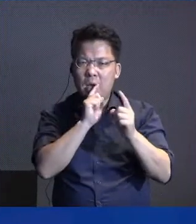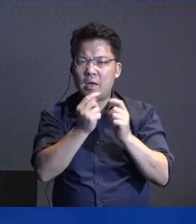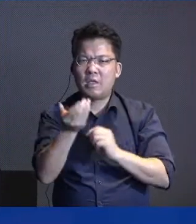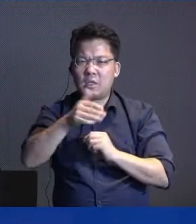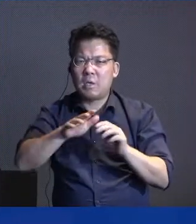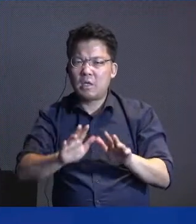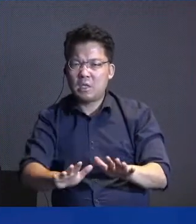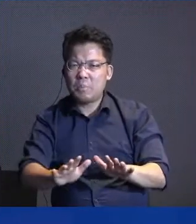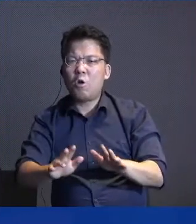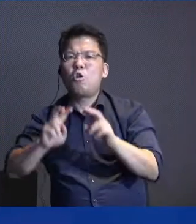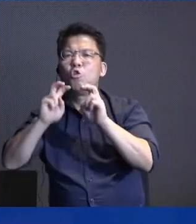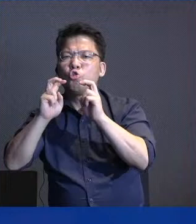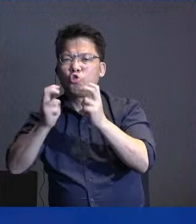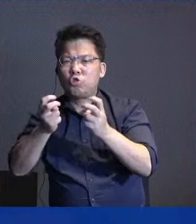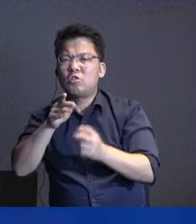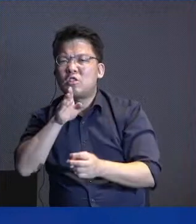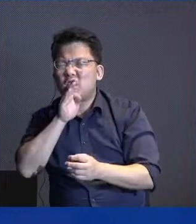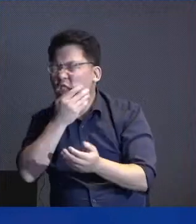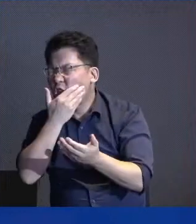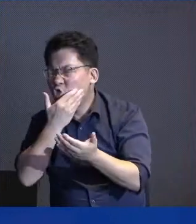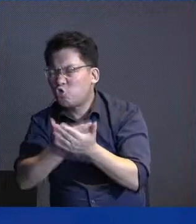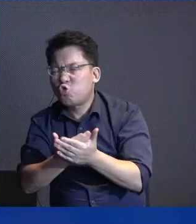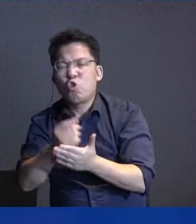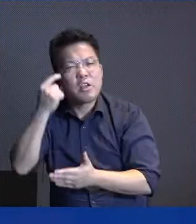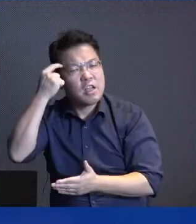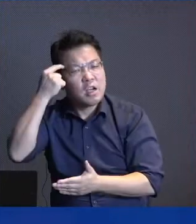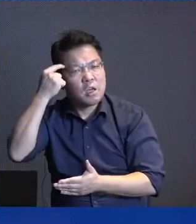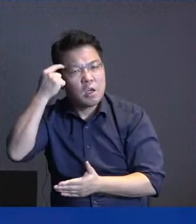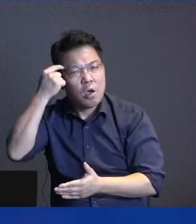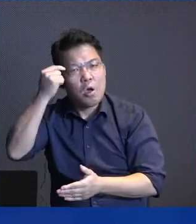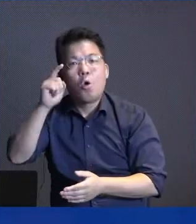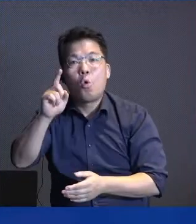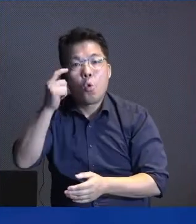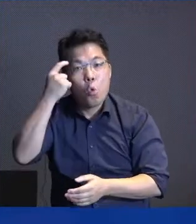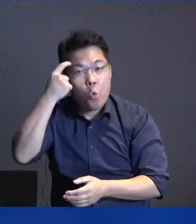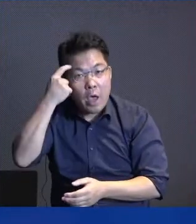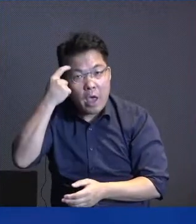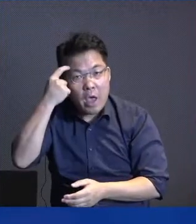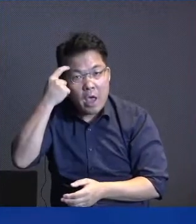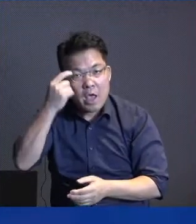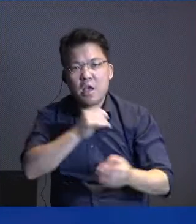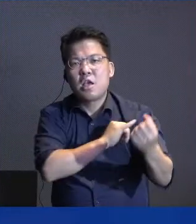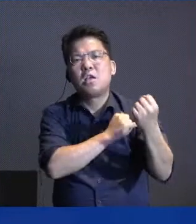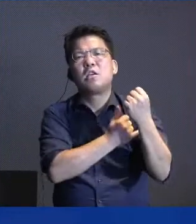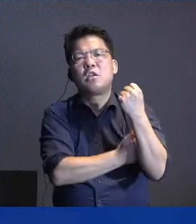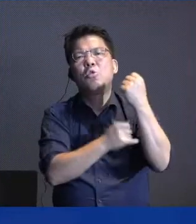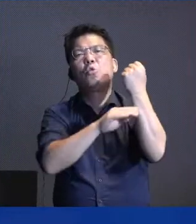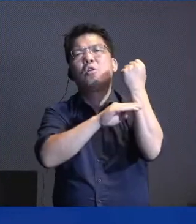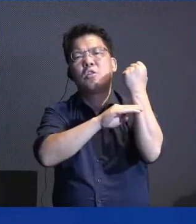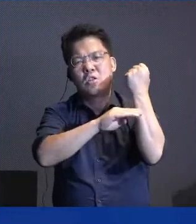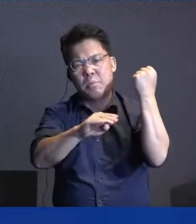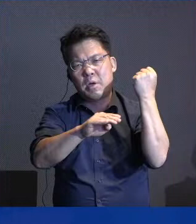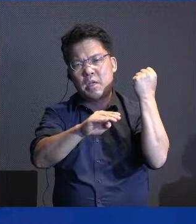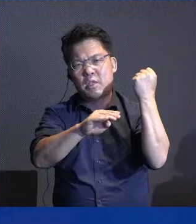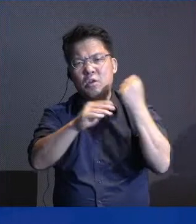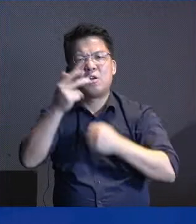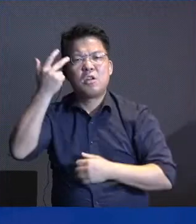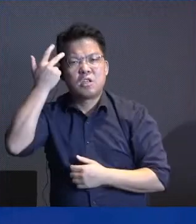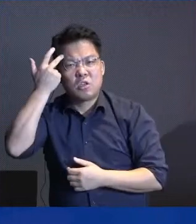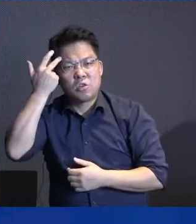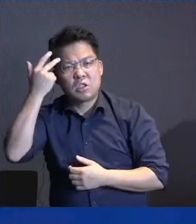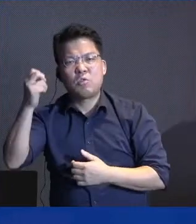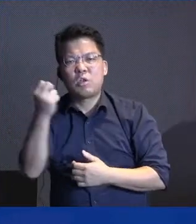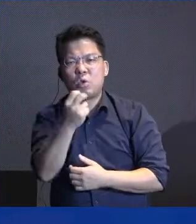rights-based psychological and emotional health care for older persons. And,